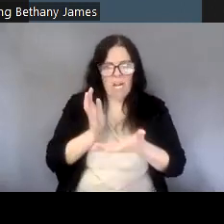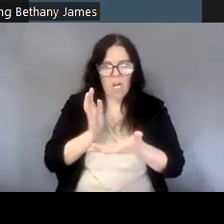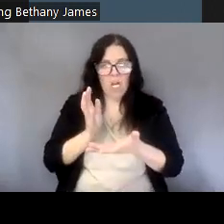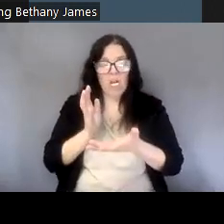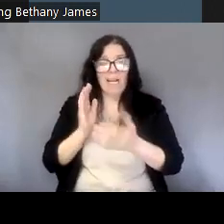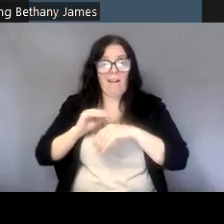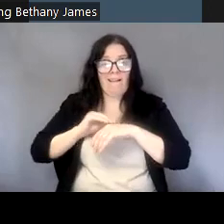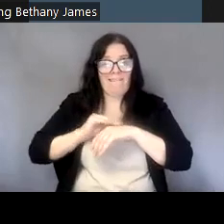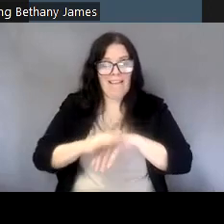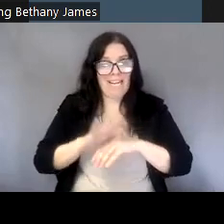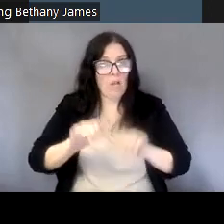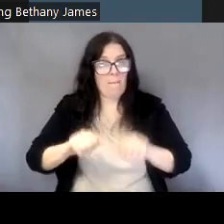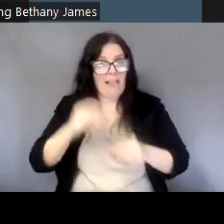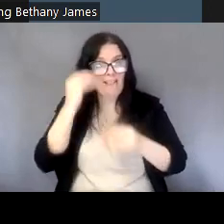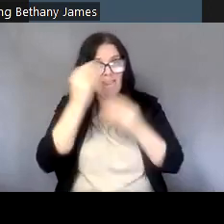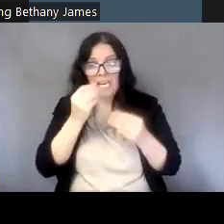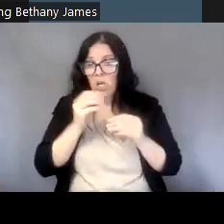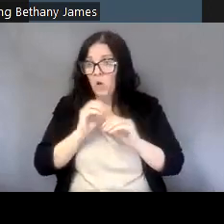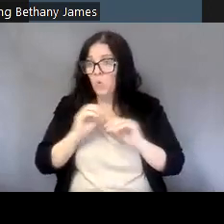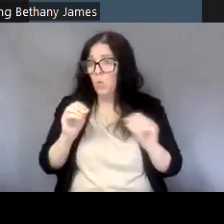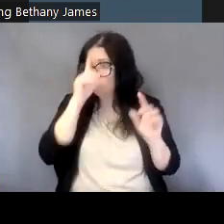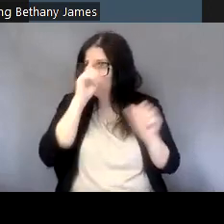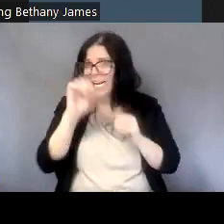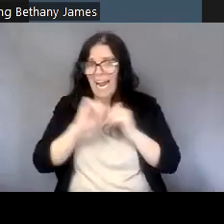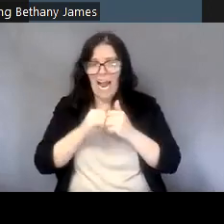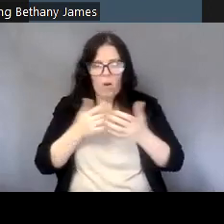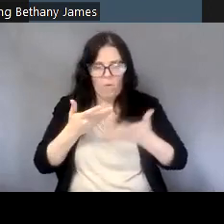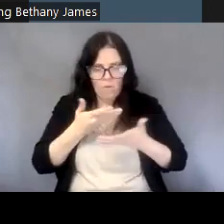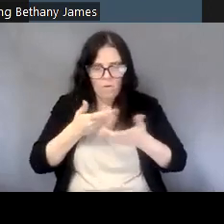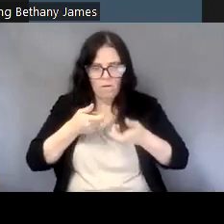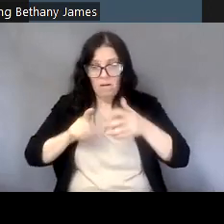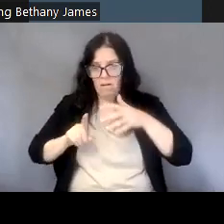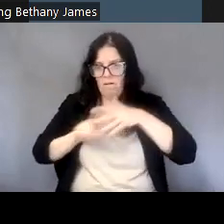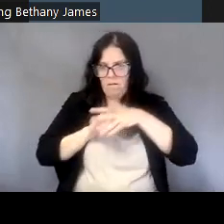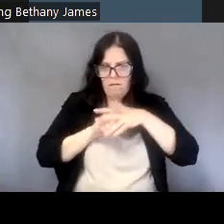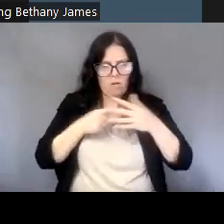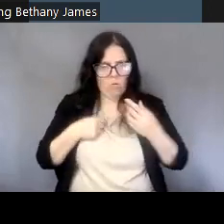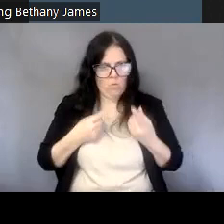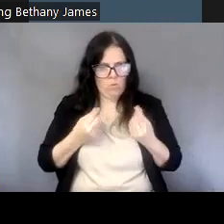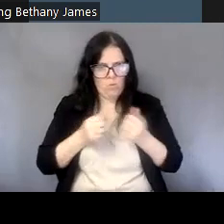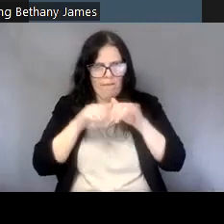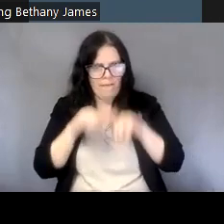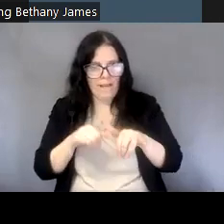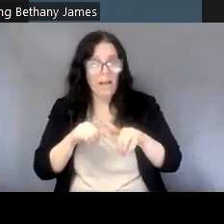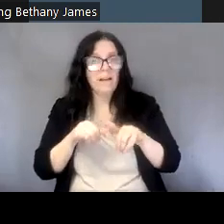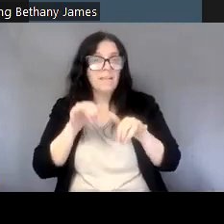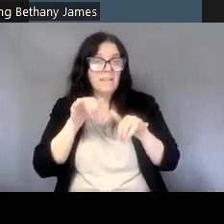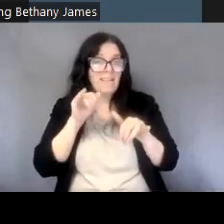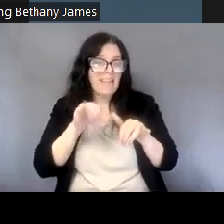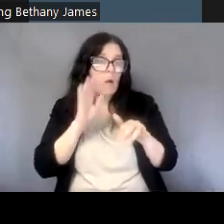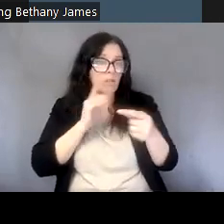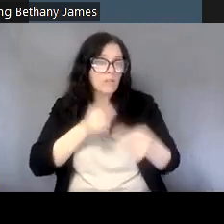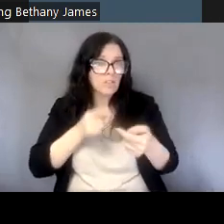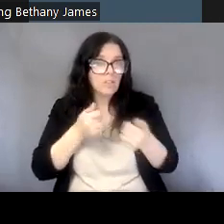to think, their ability to cope, their emotional state, their behavior. how that is disrupting their ability